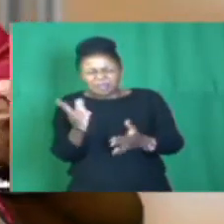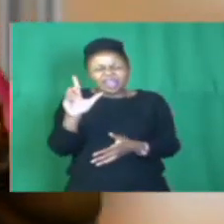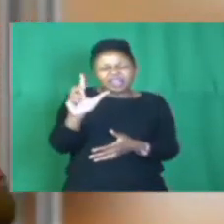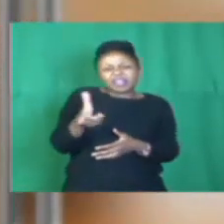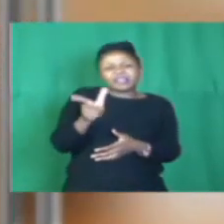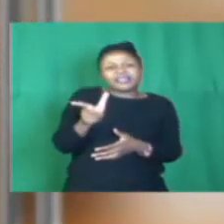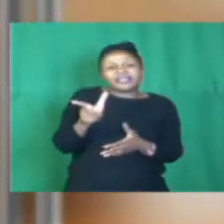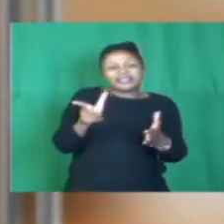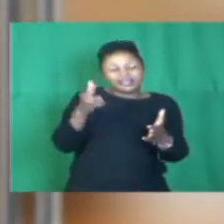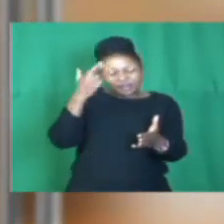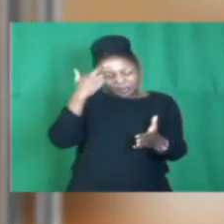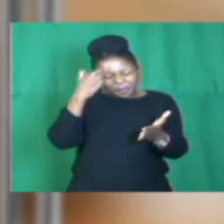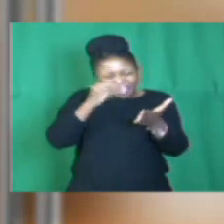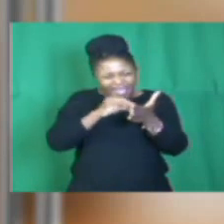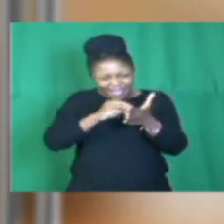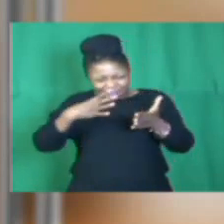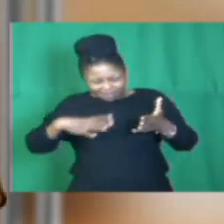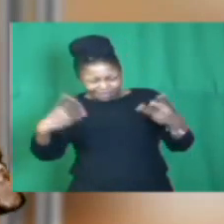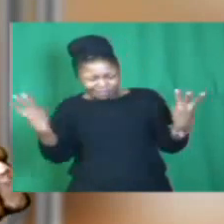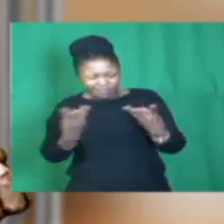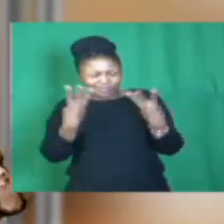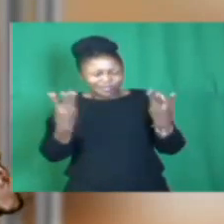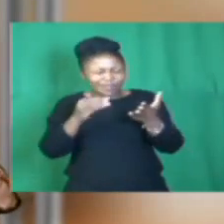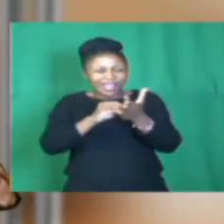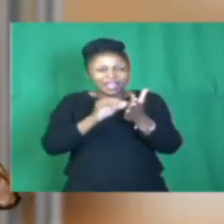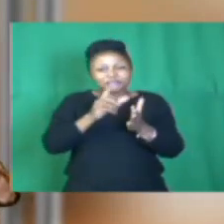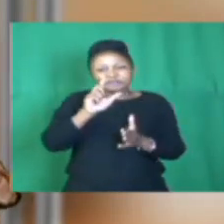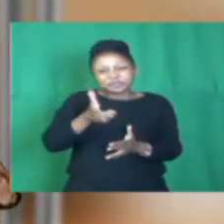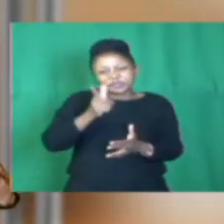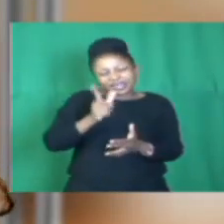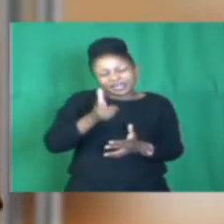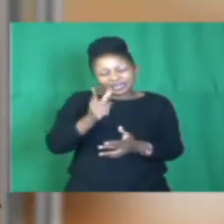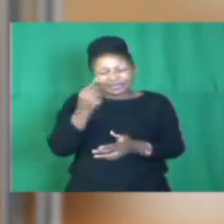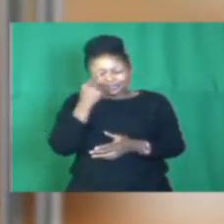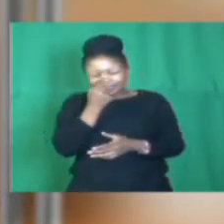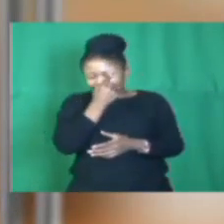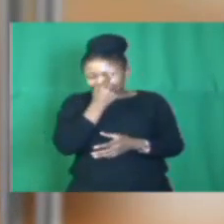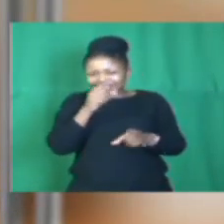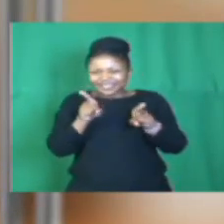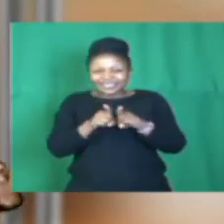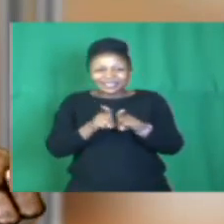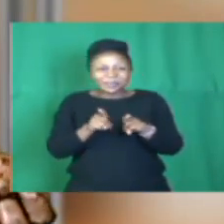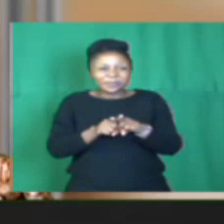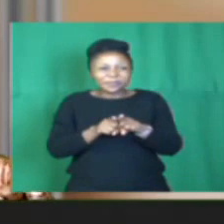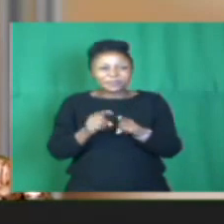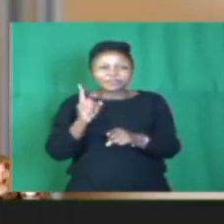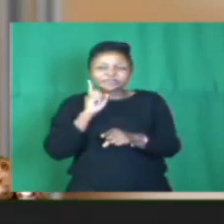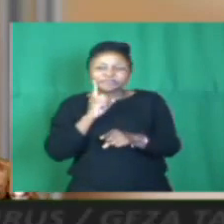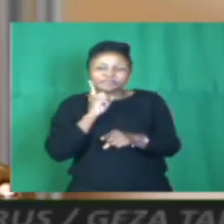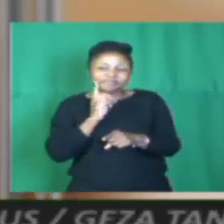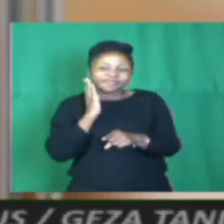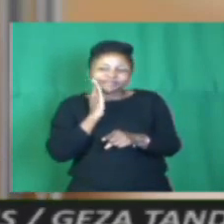those type of eyes. You also touch on the complexion. You also touch on